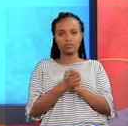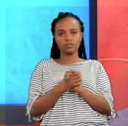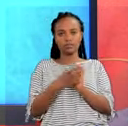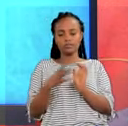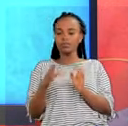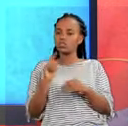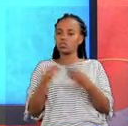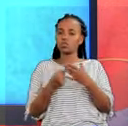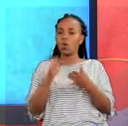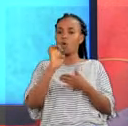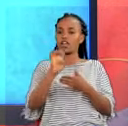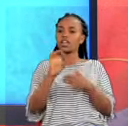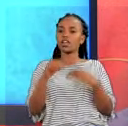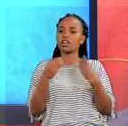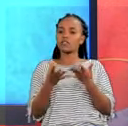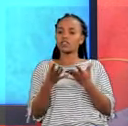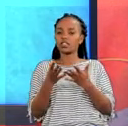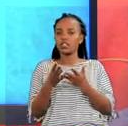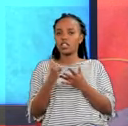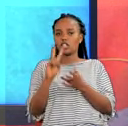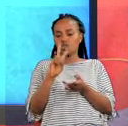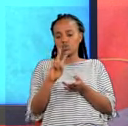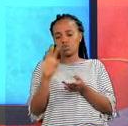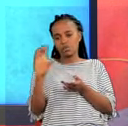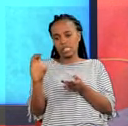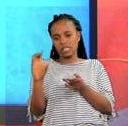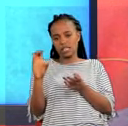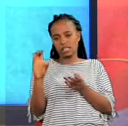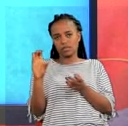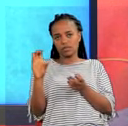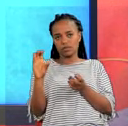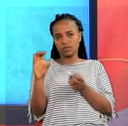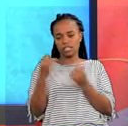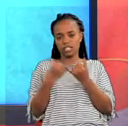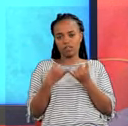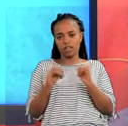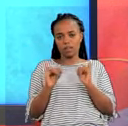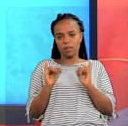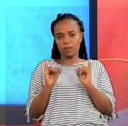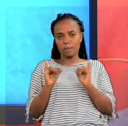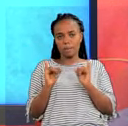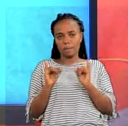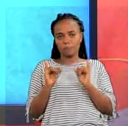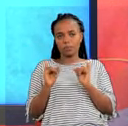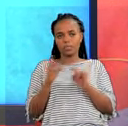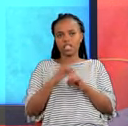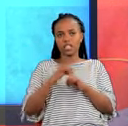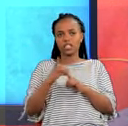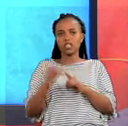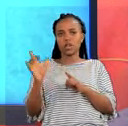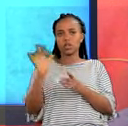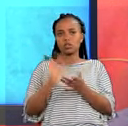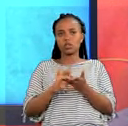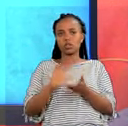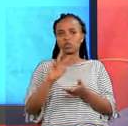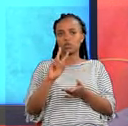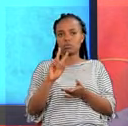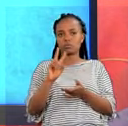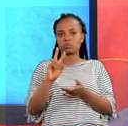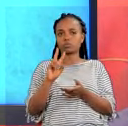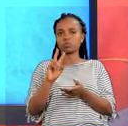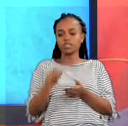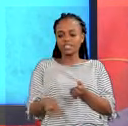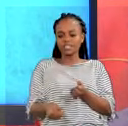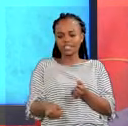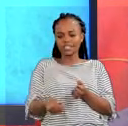eccentricity is given by, it is 2c divided by the distance between the two foci divided by